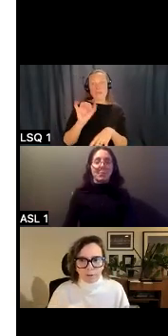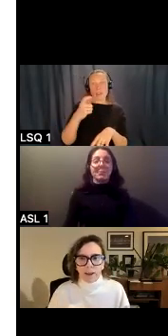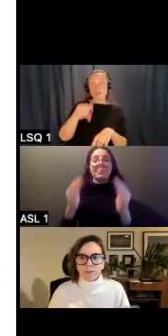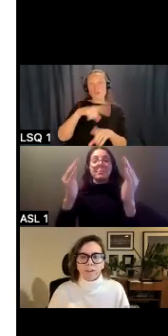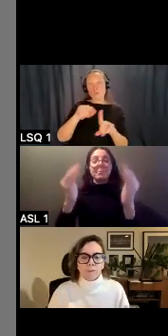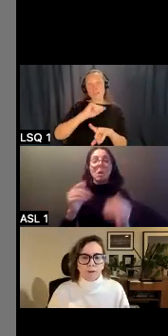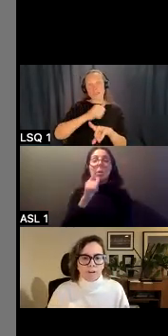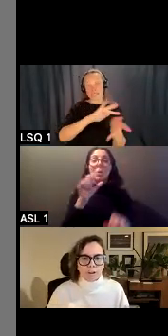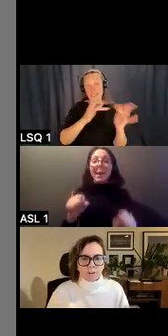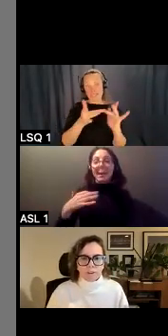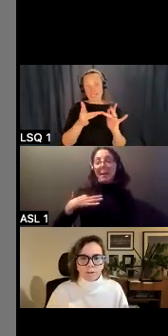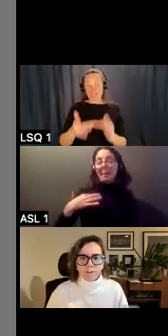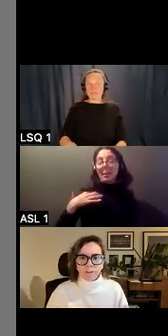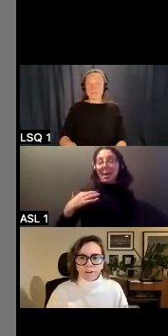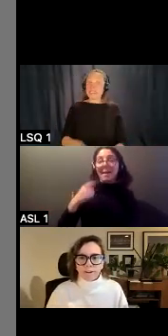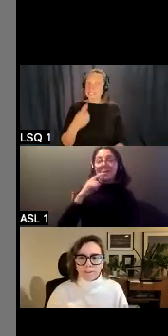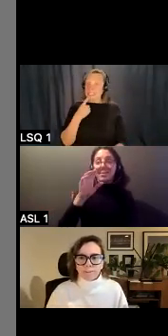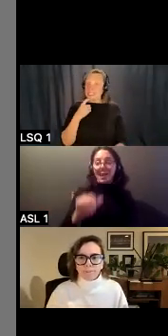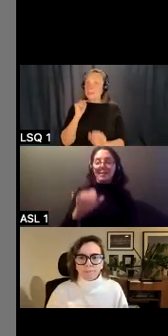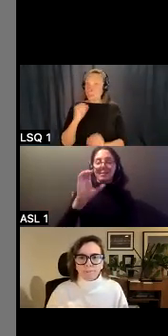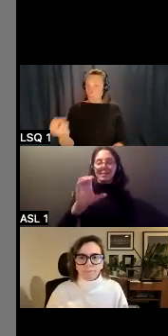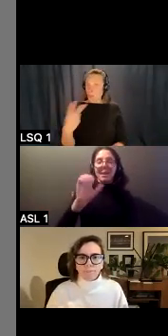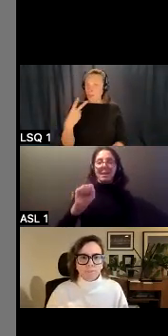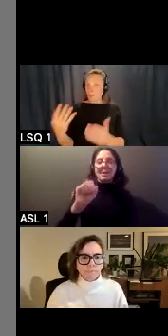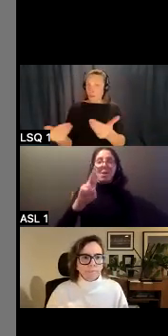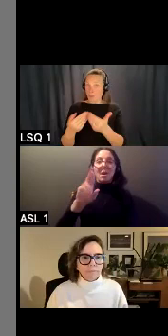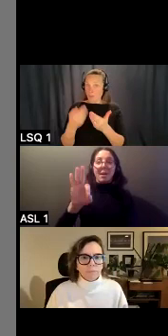to apply for the Community Services Recovery Fund.